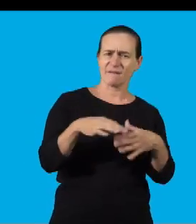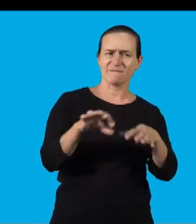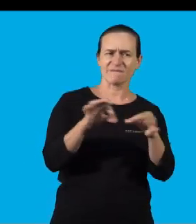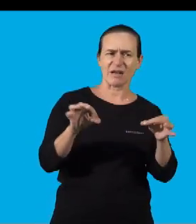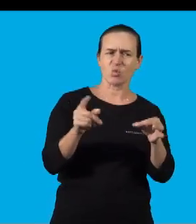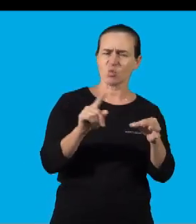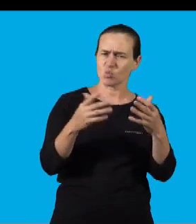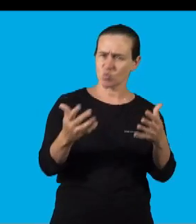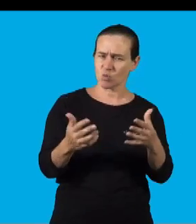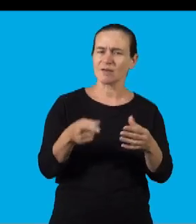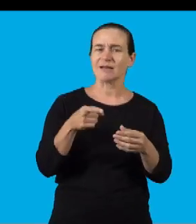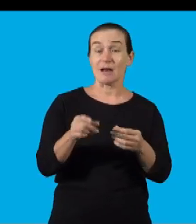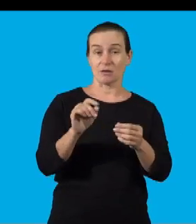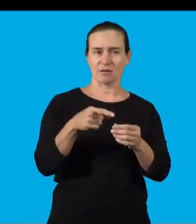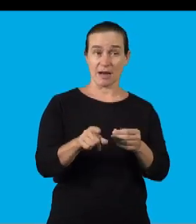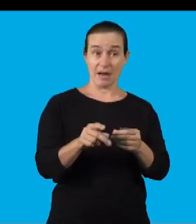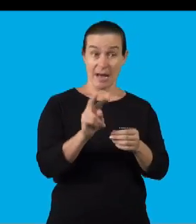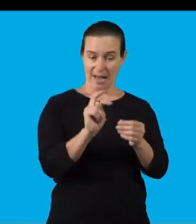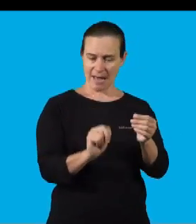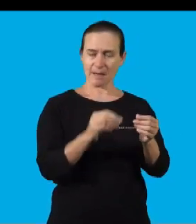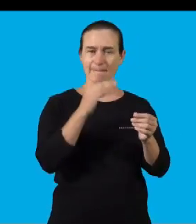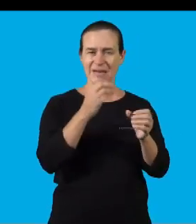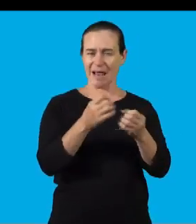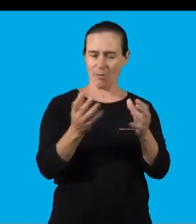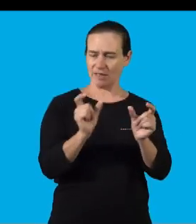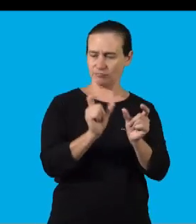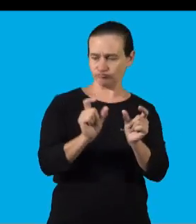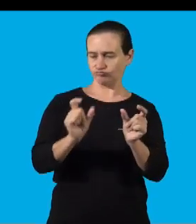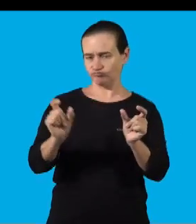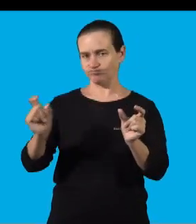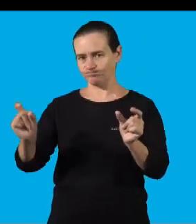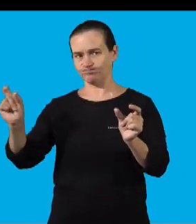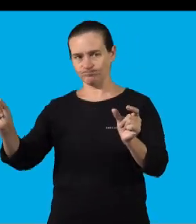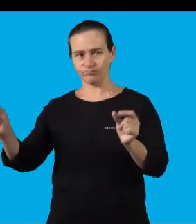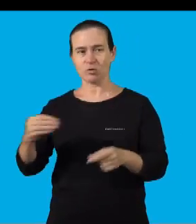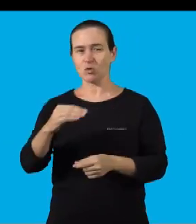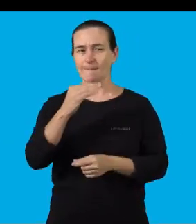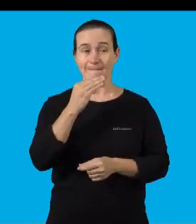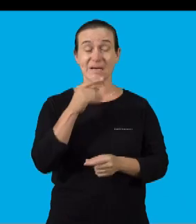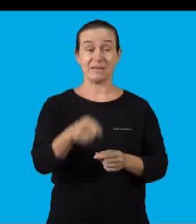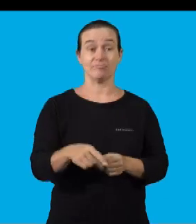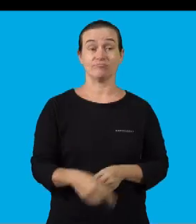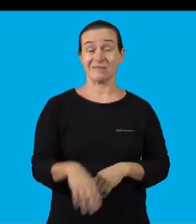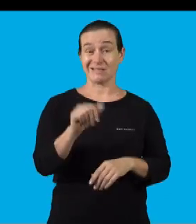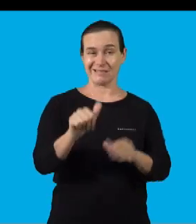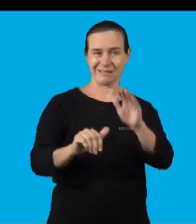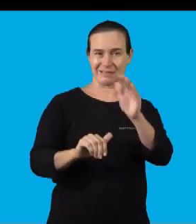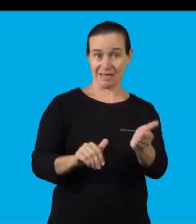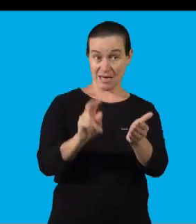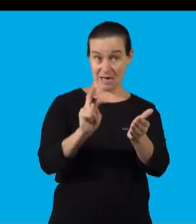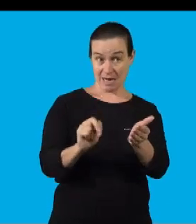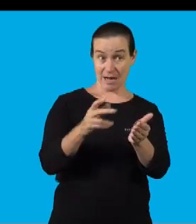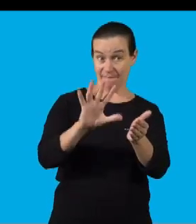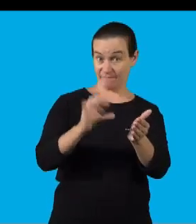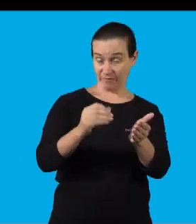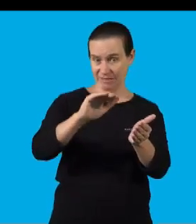because n represents the term numbers. So that means that we are going to substitute 50 in the place of n.